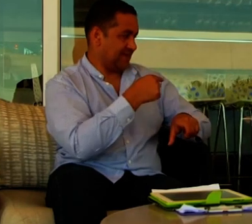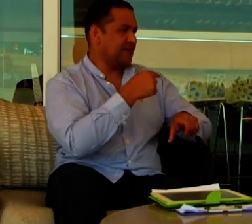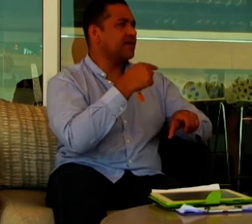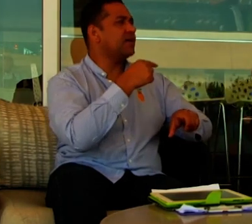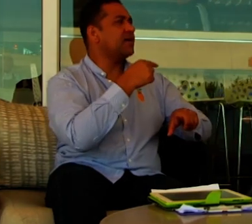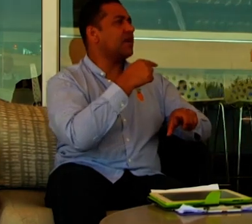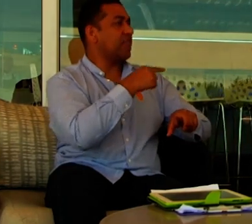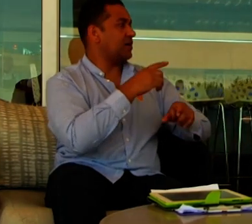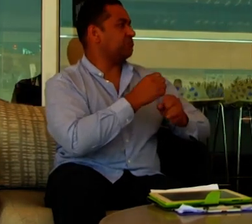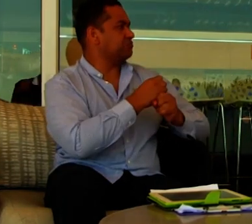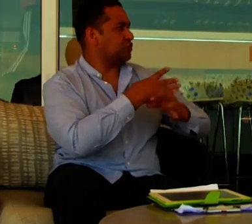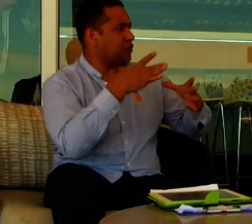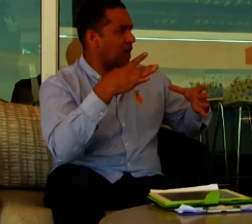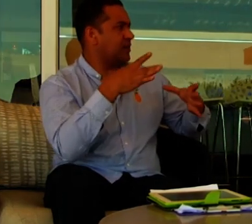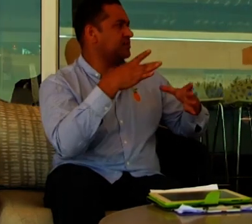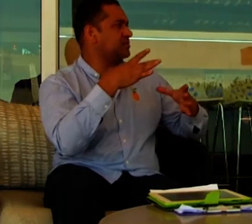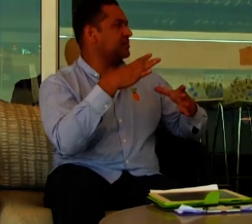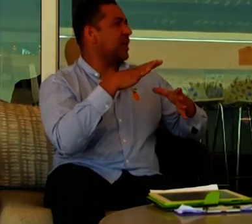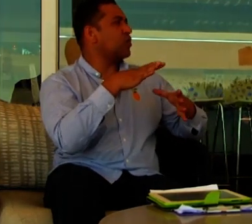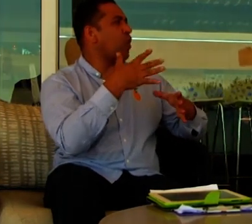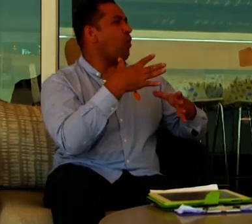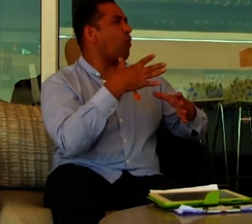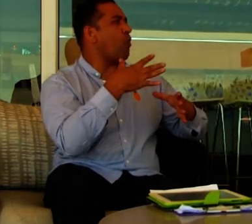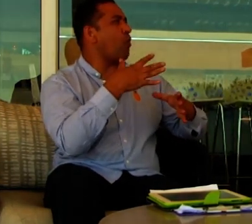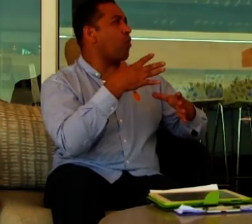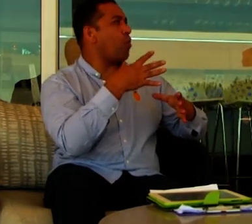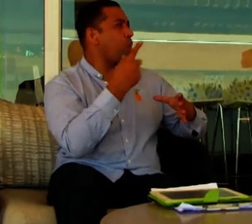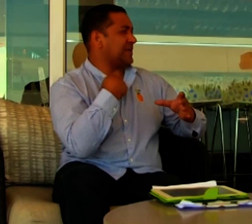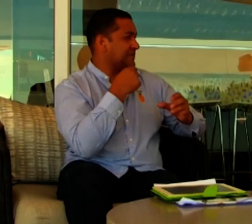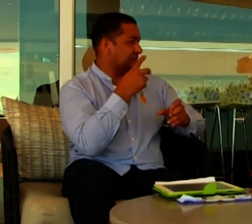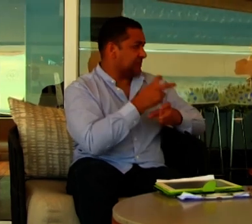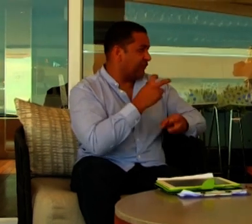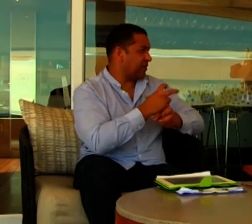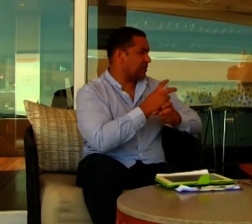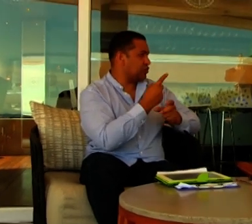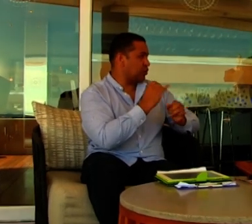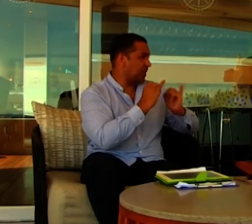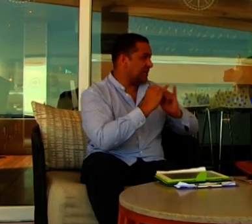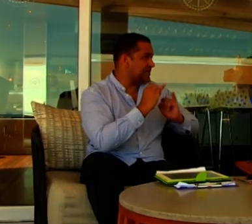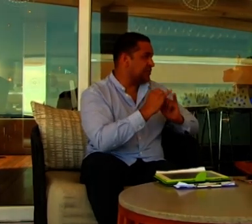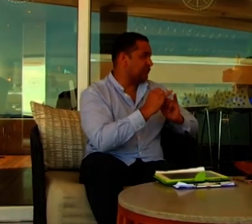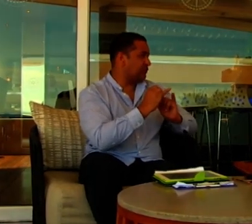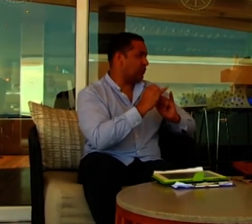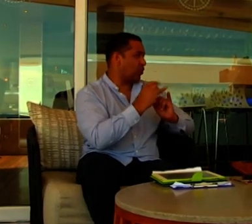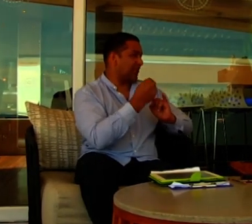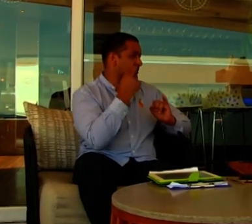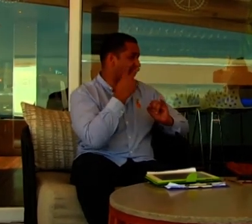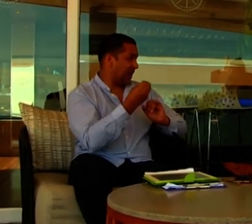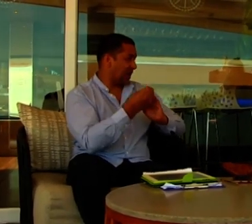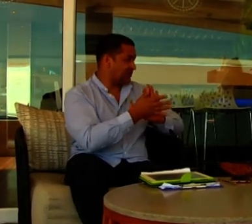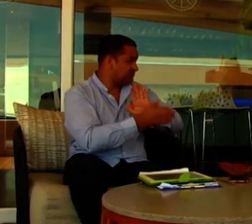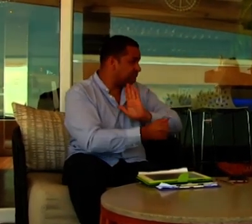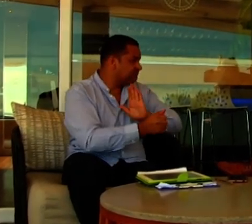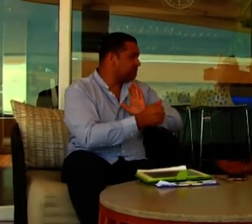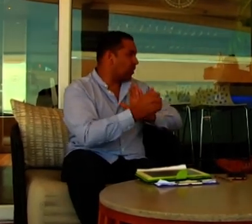Park in Newlands Radisson Hotel and that's where the initiative began. So, when you did